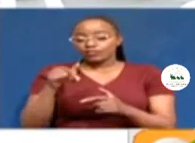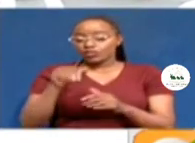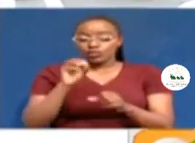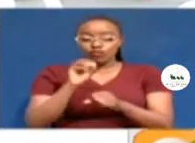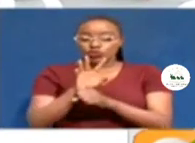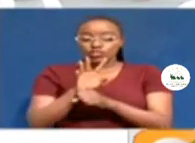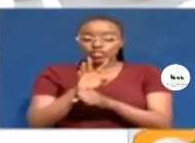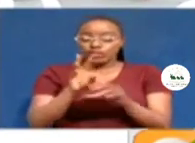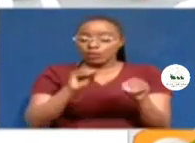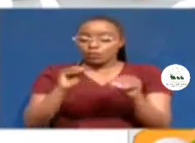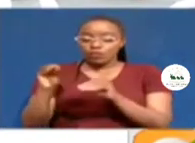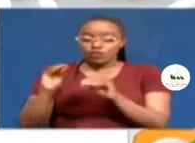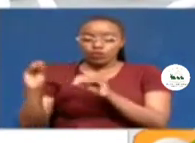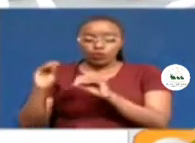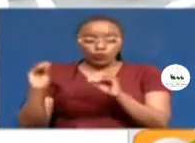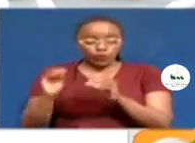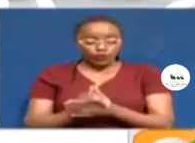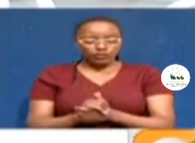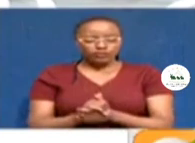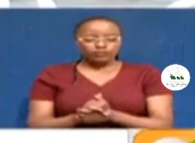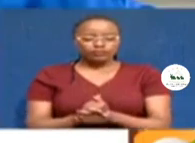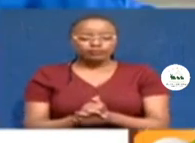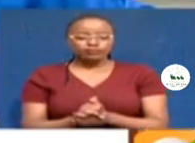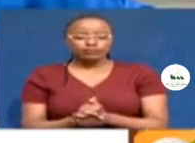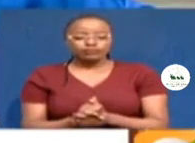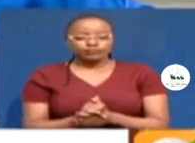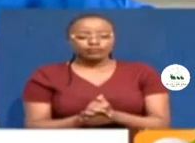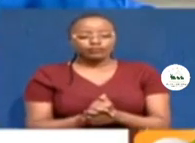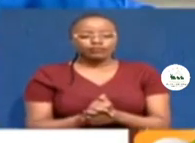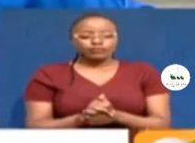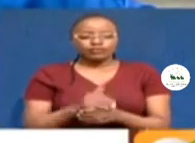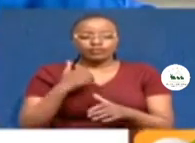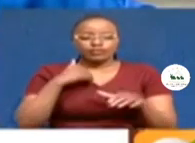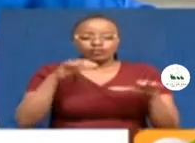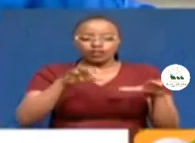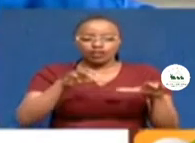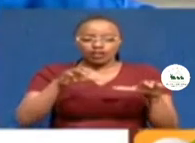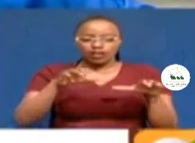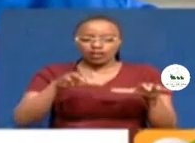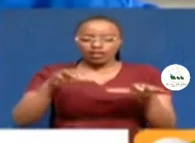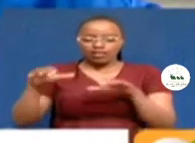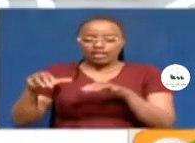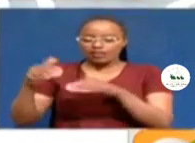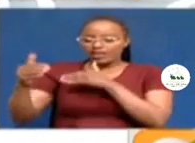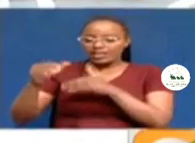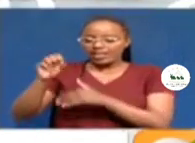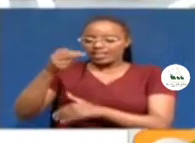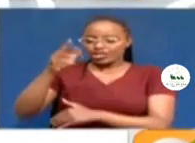Louis the 14th. Uh-huh. Sa plus Chanje. Sa le même chose.